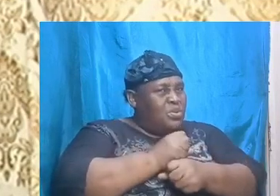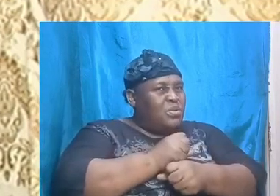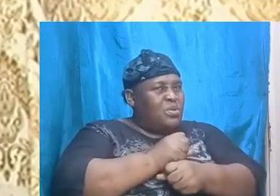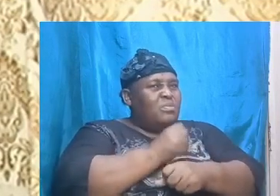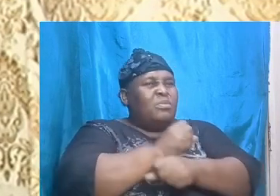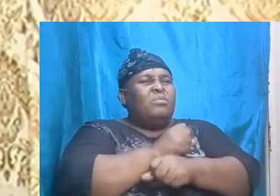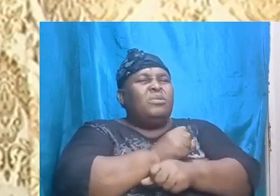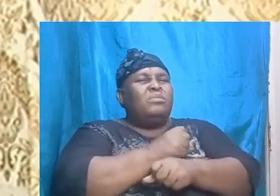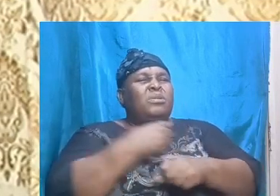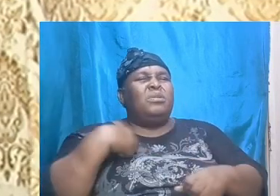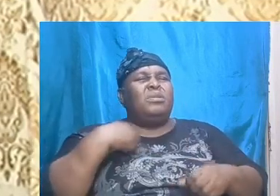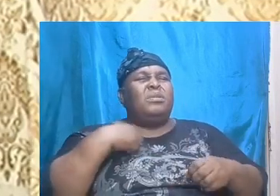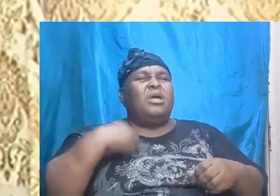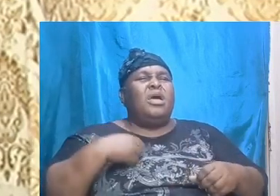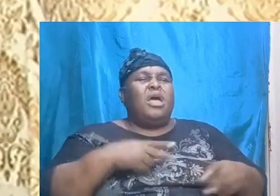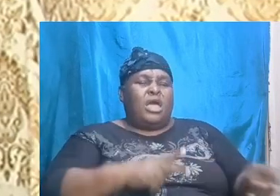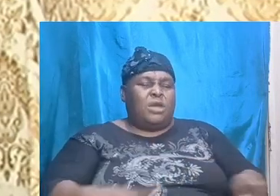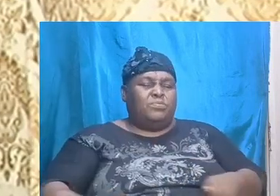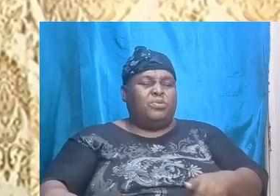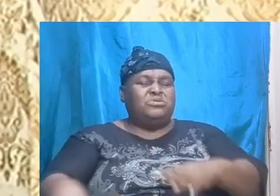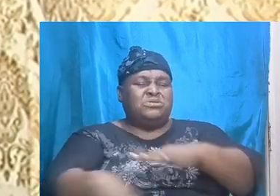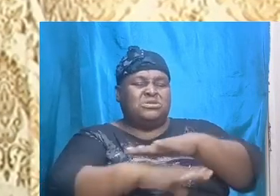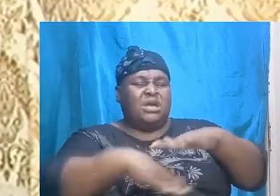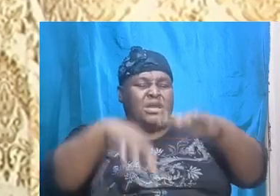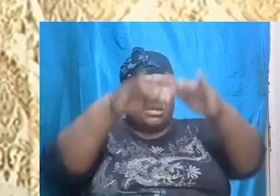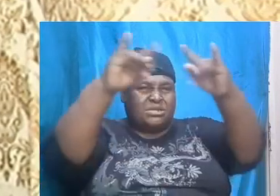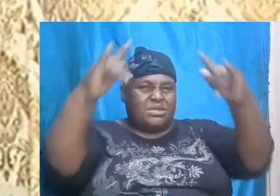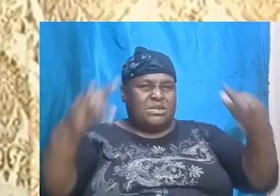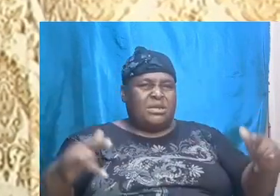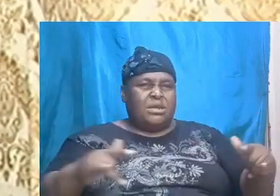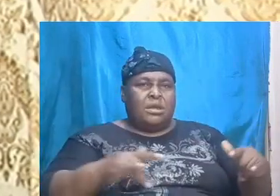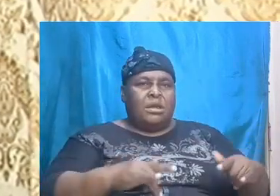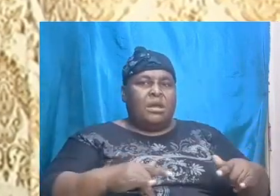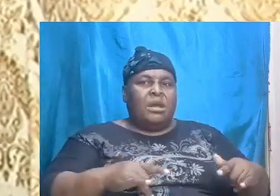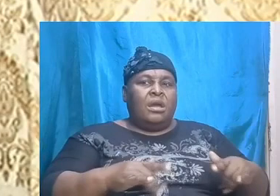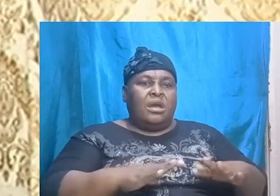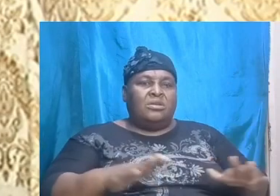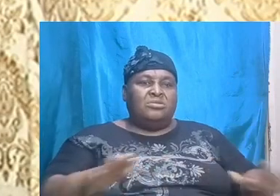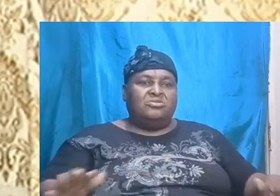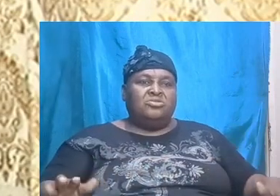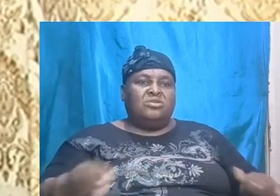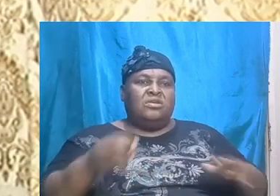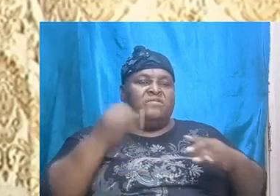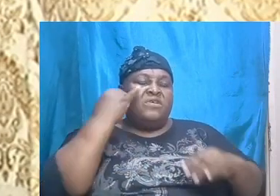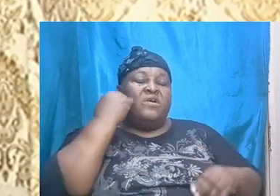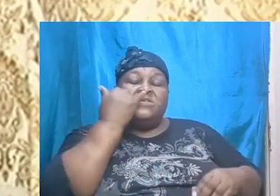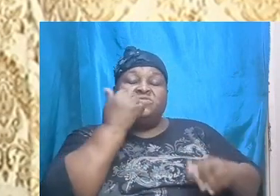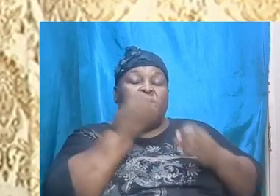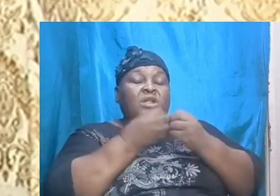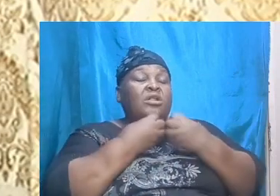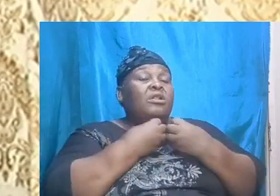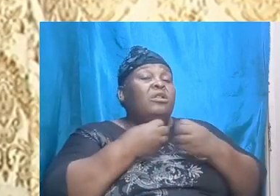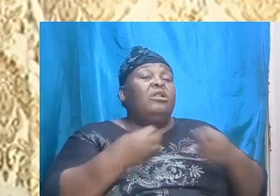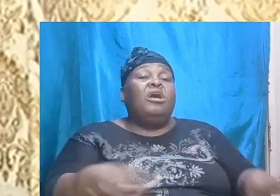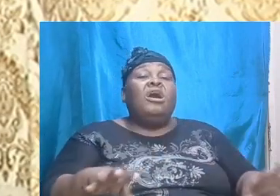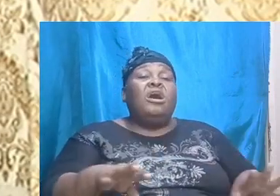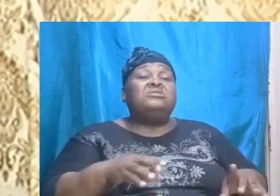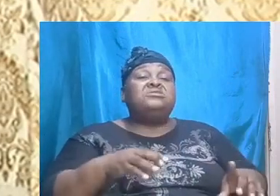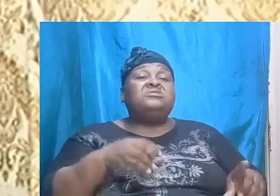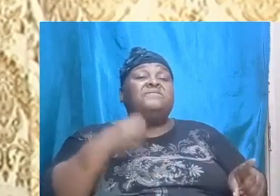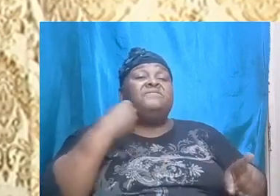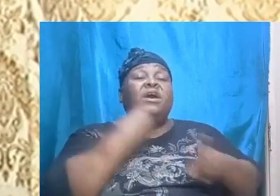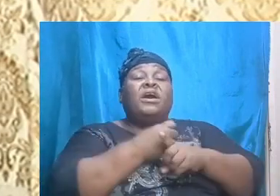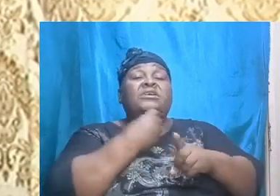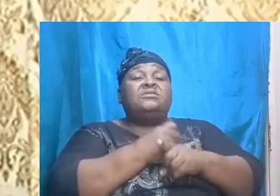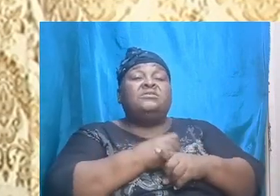and he placed it under his tent. And guess what? The children of Israel lost a battle that they should have won at Ai. In